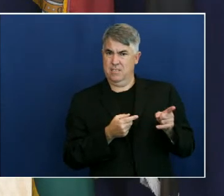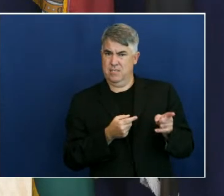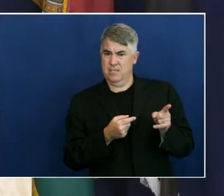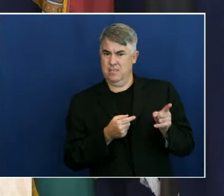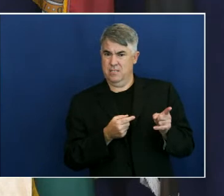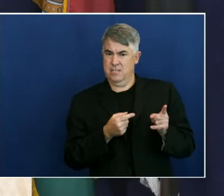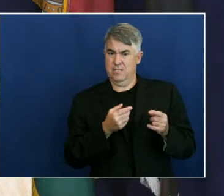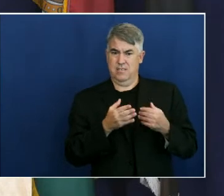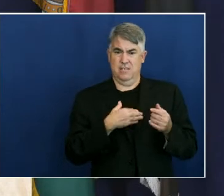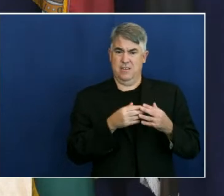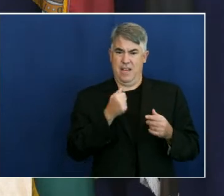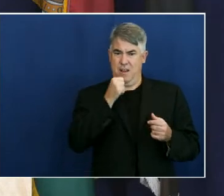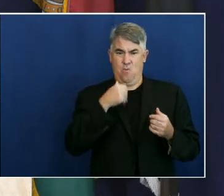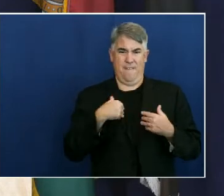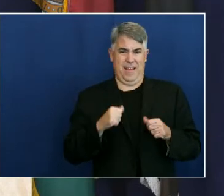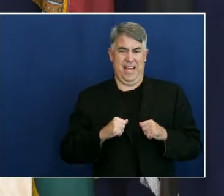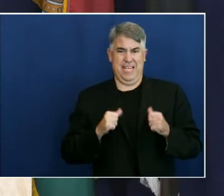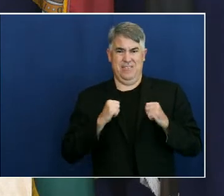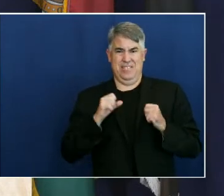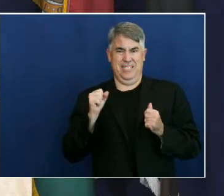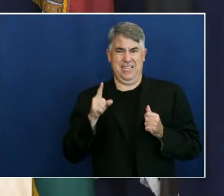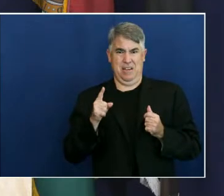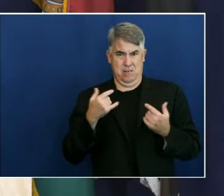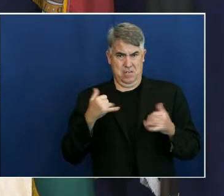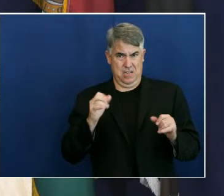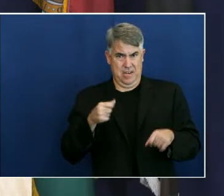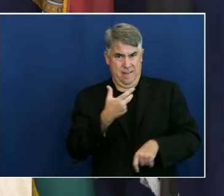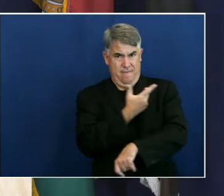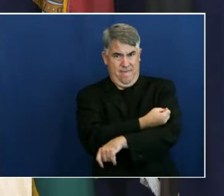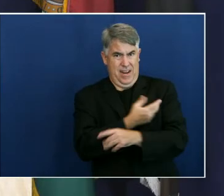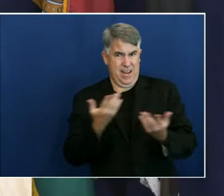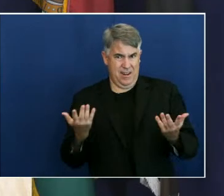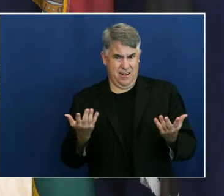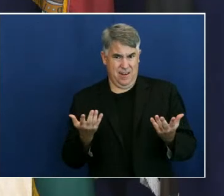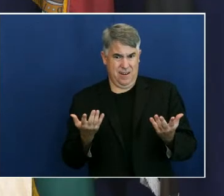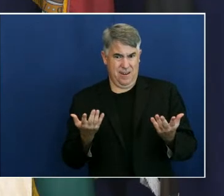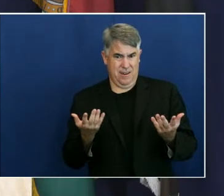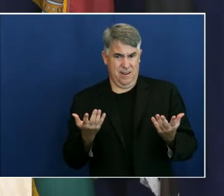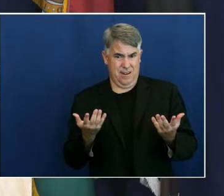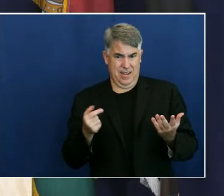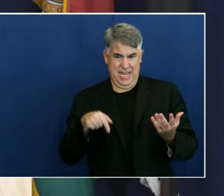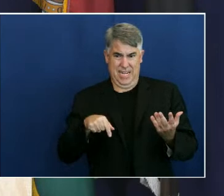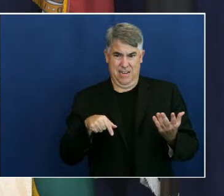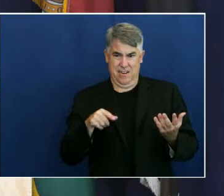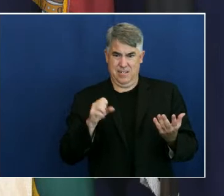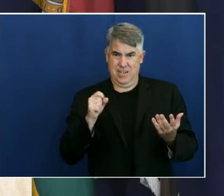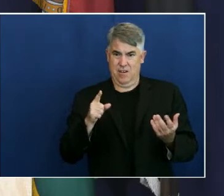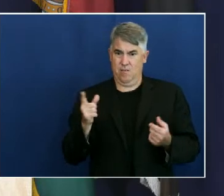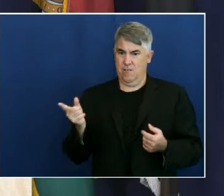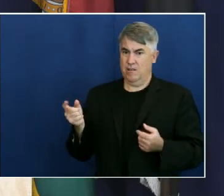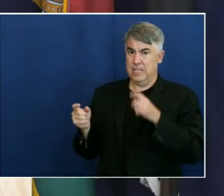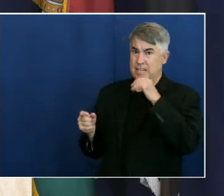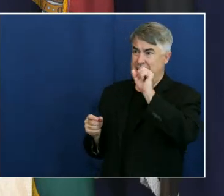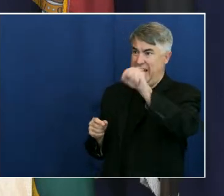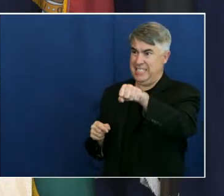an address in San Diego County, I can get my vaccine here in this county? Yes.